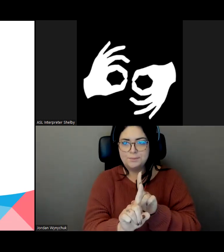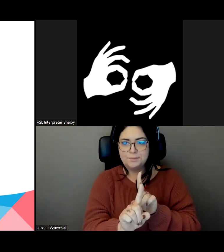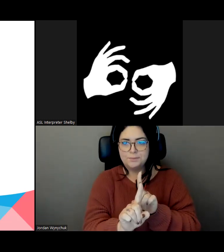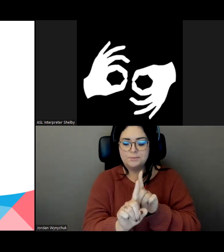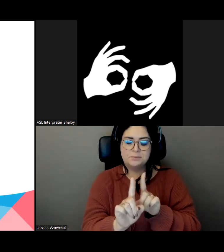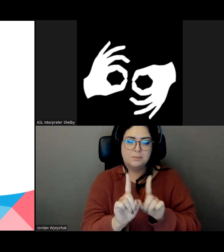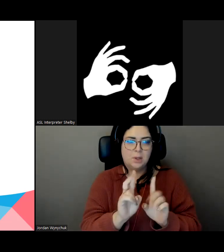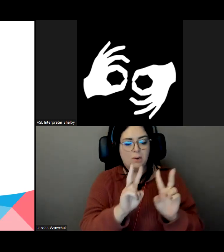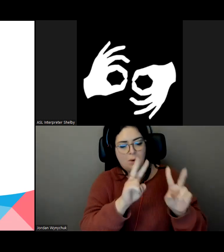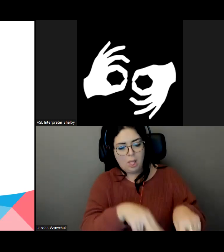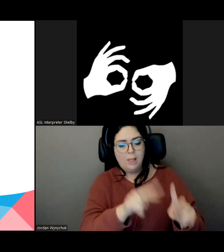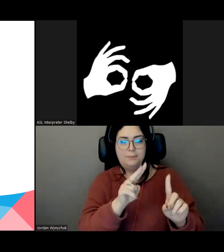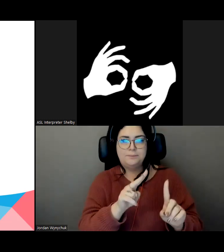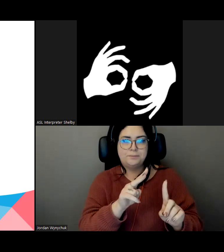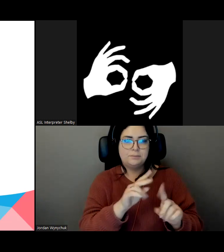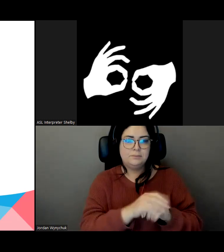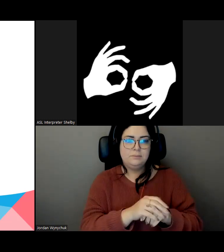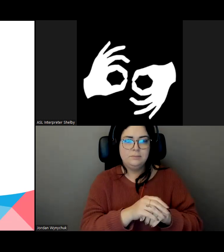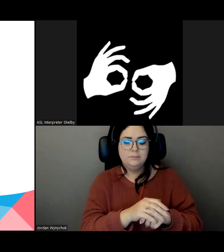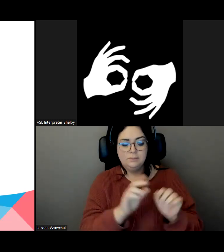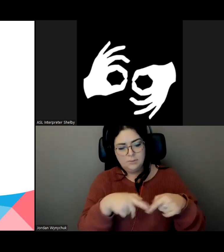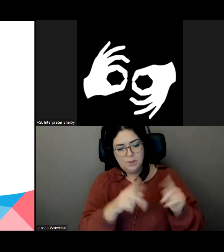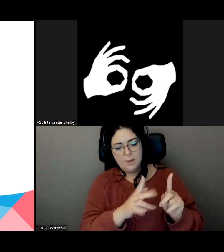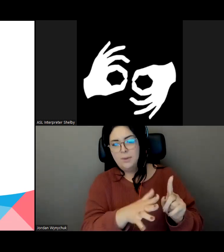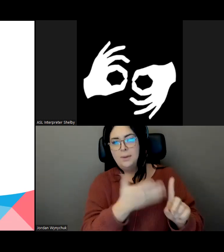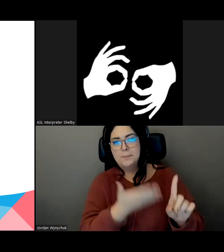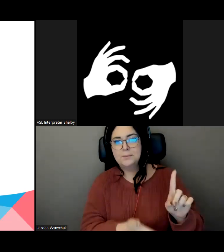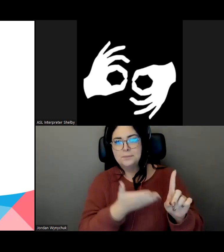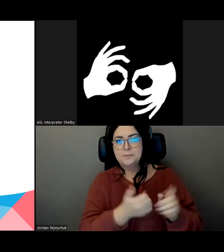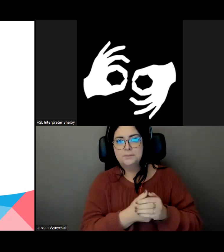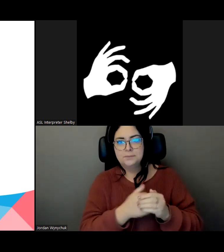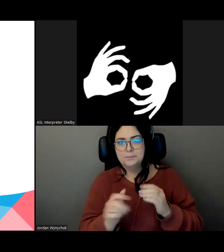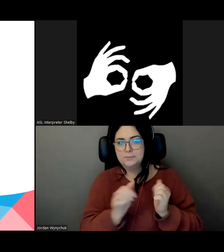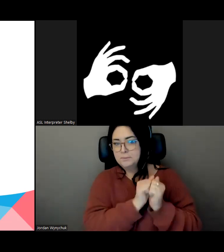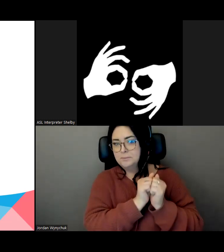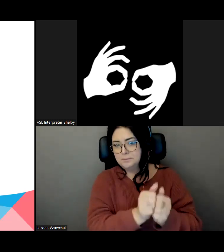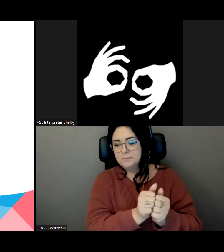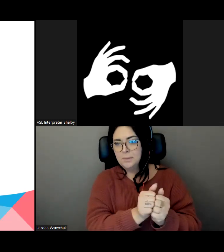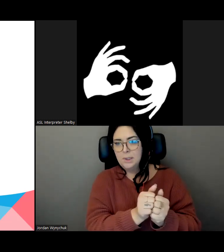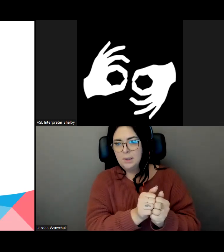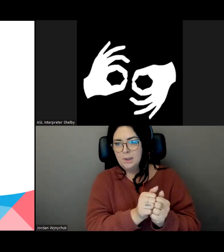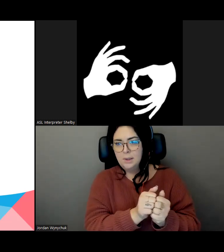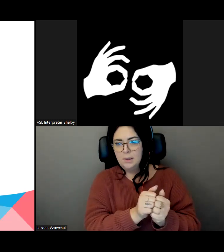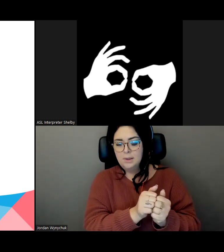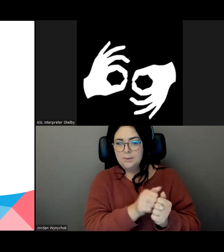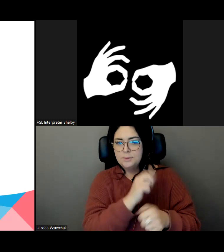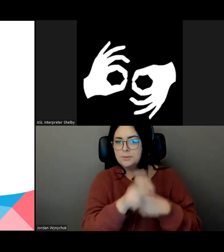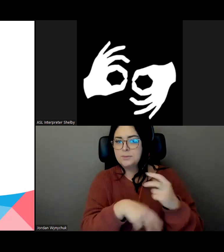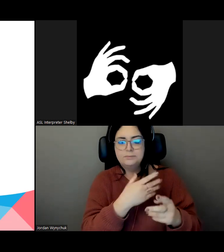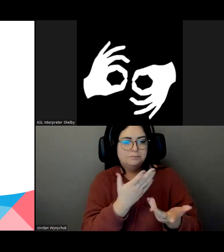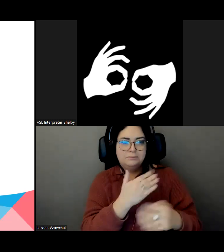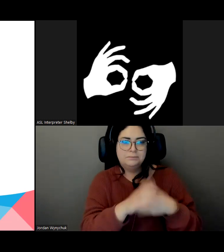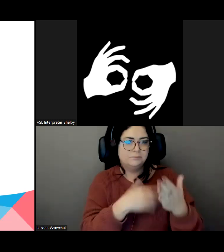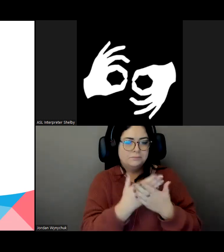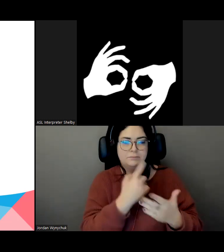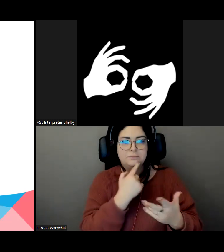over them. You hold space for them and you're with them through the hard stuff.